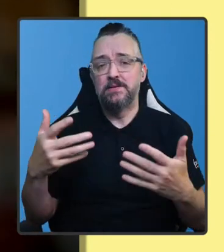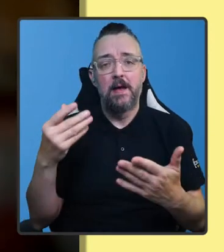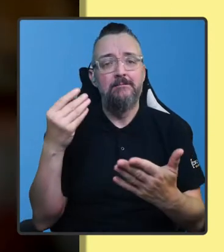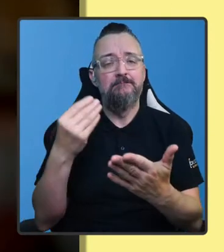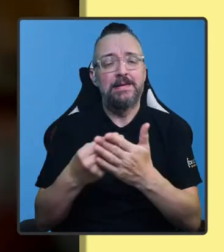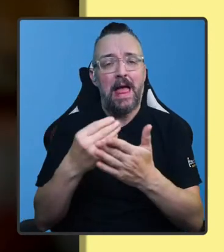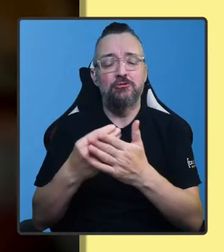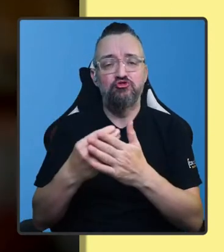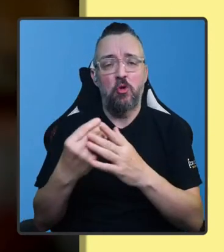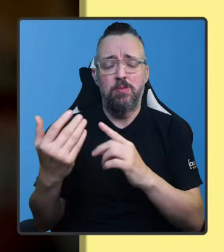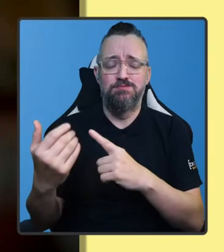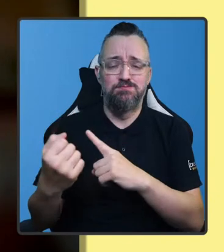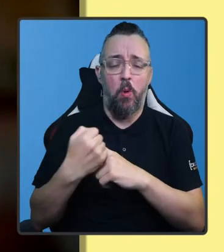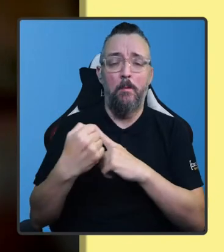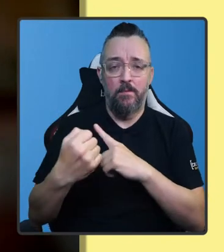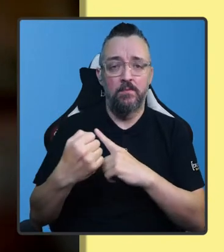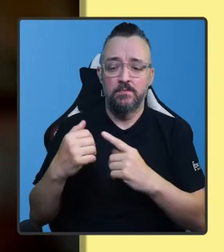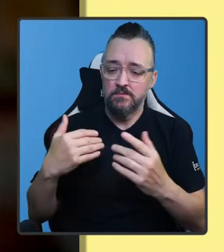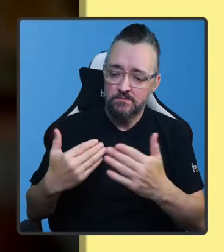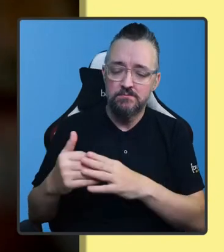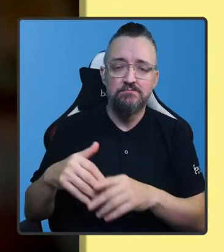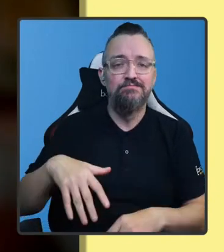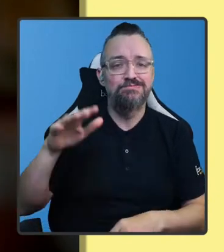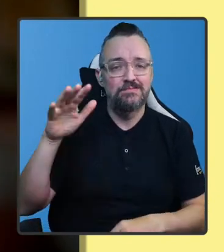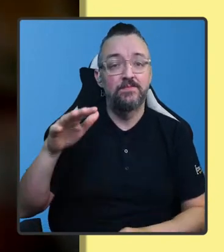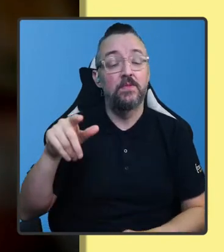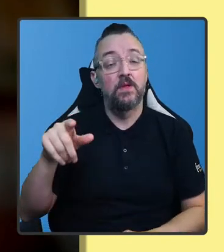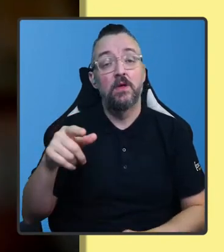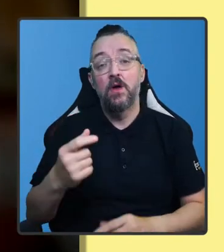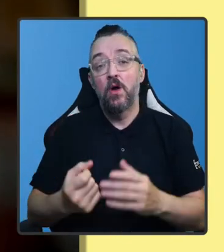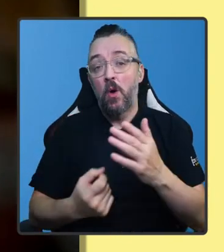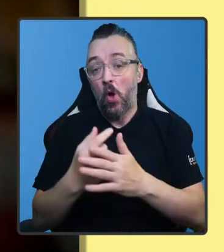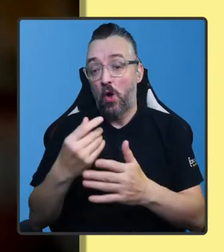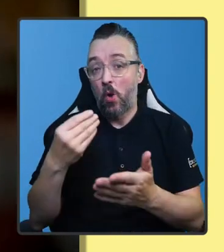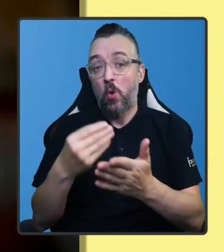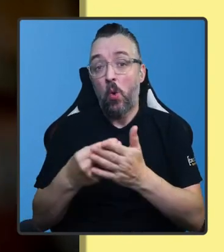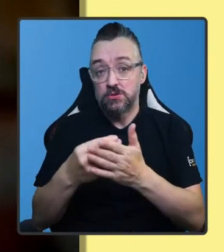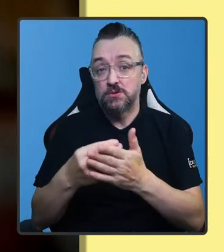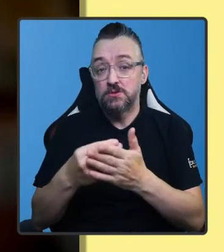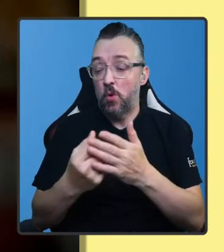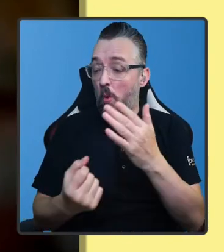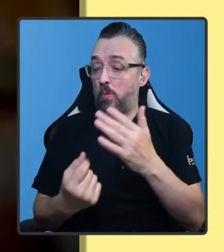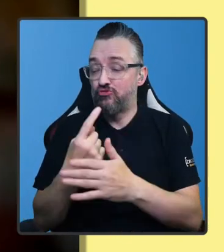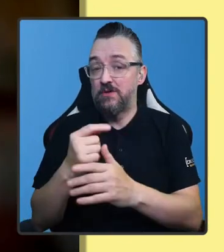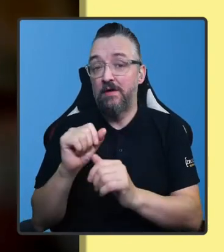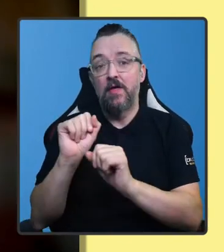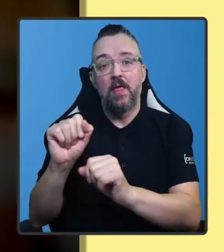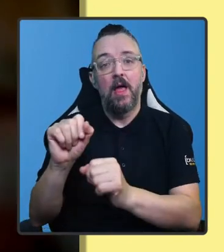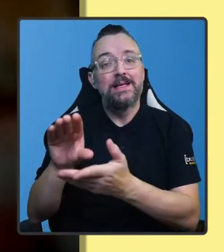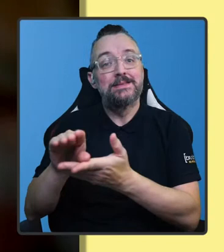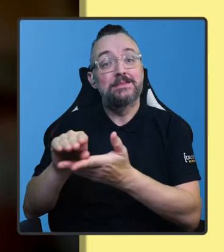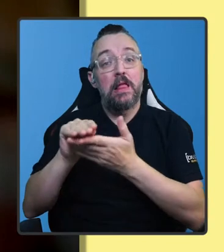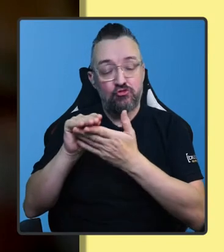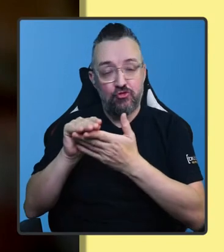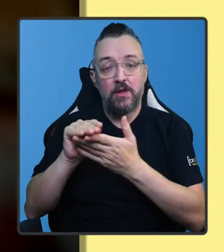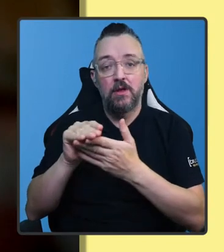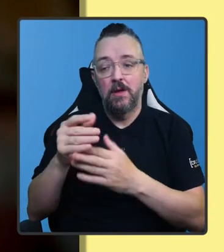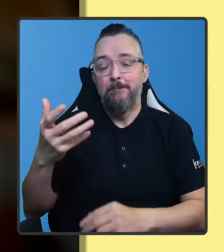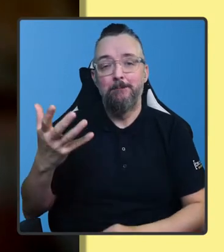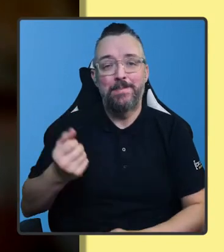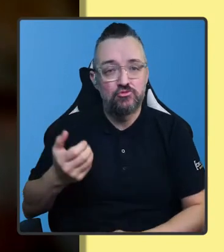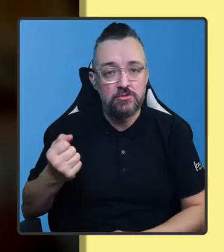over their lifetime. The opportunity cost that having a child has on women's pay packets, pensions, and